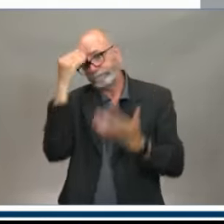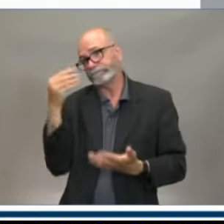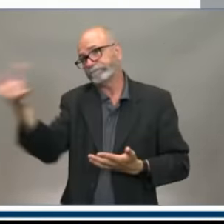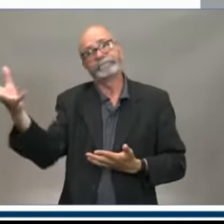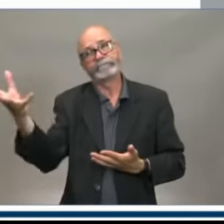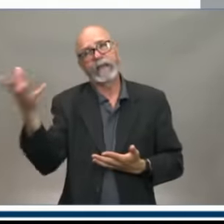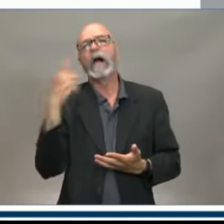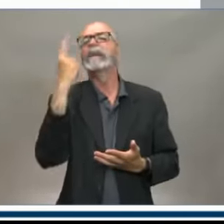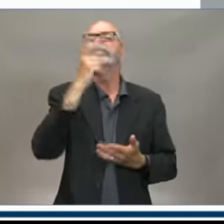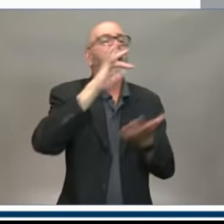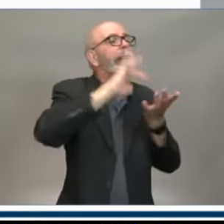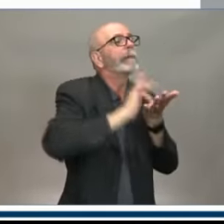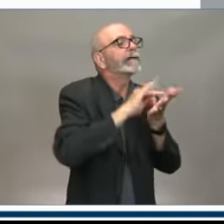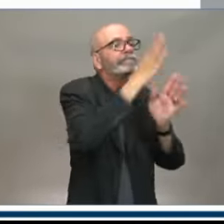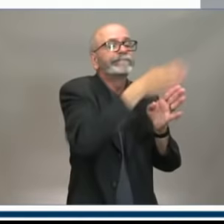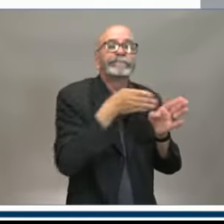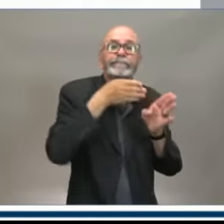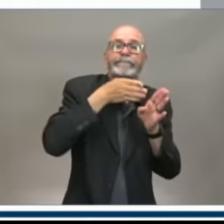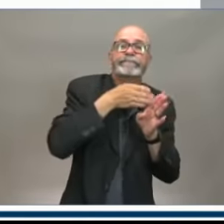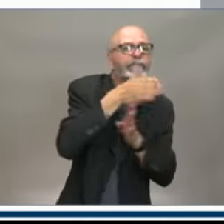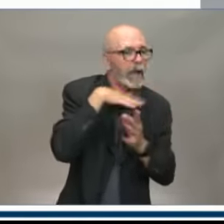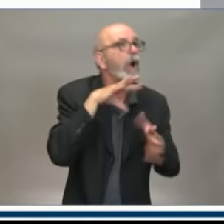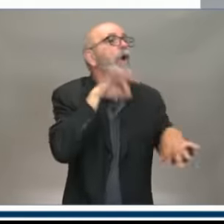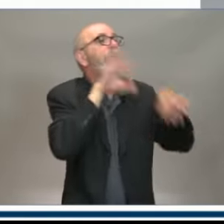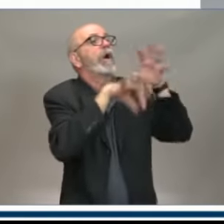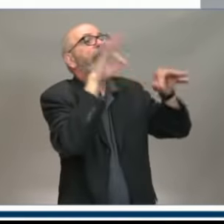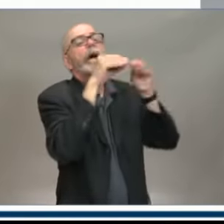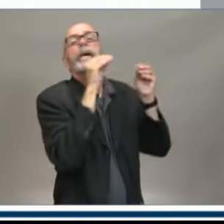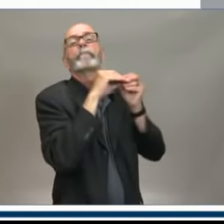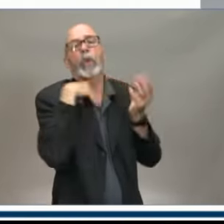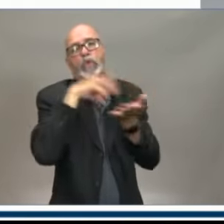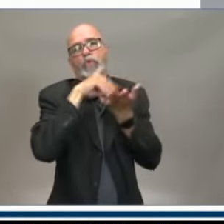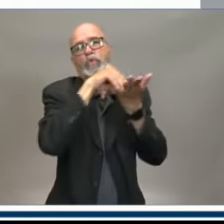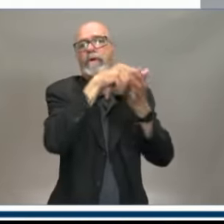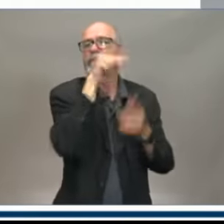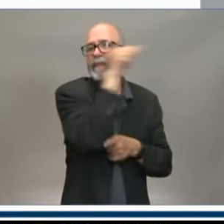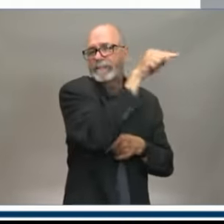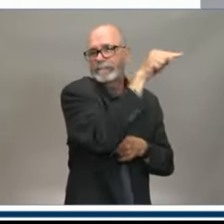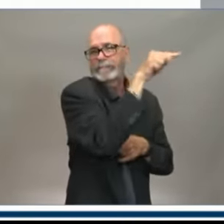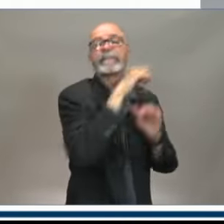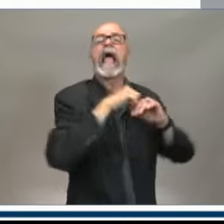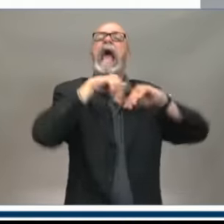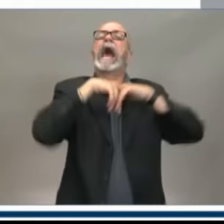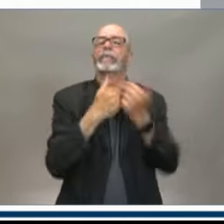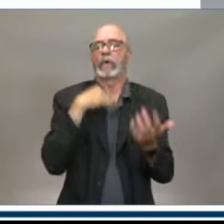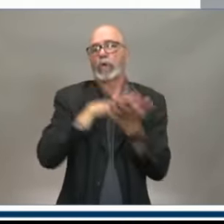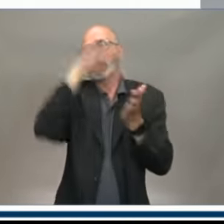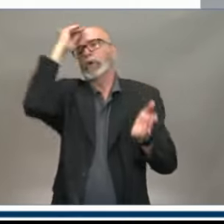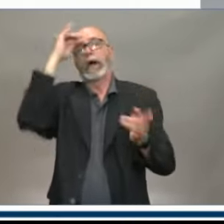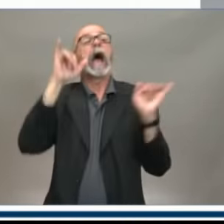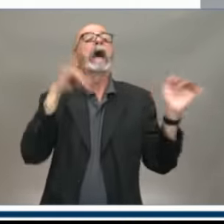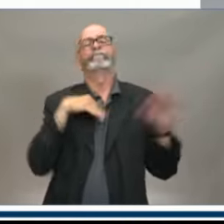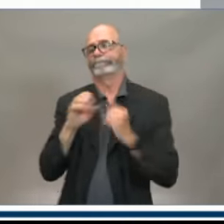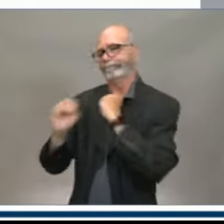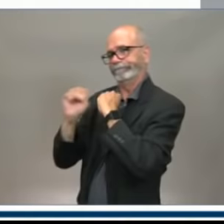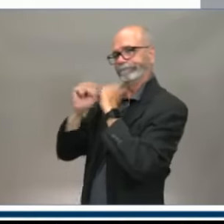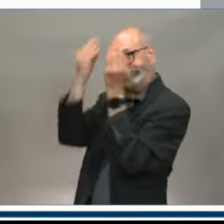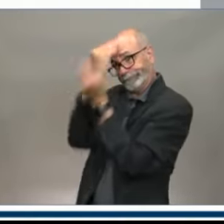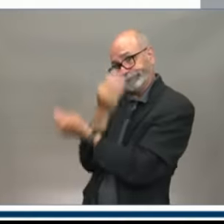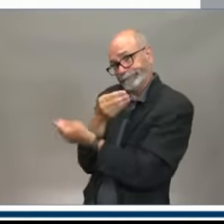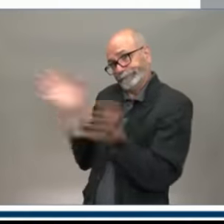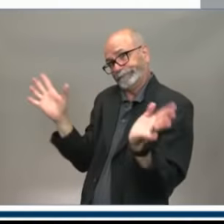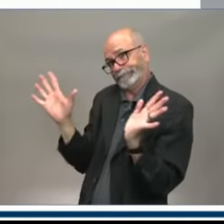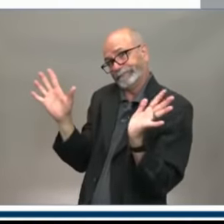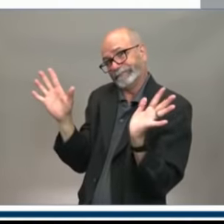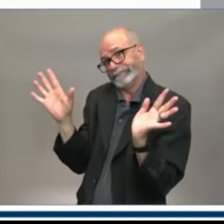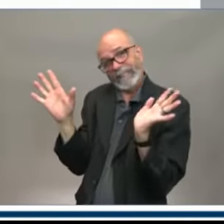virus and the type of conditions it creates and how people present has continued to grow as we get more experience